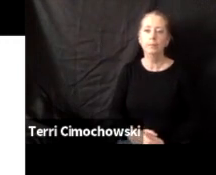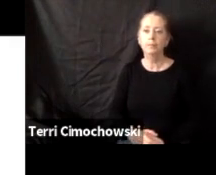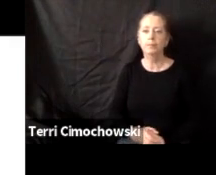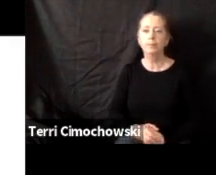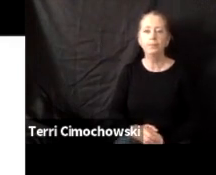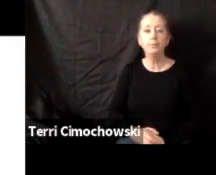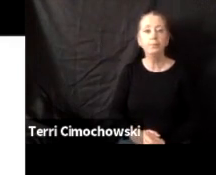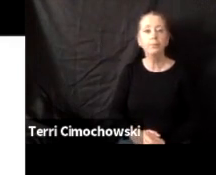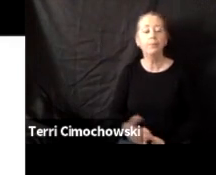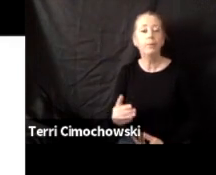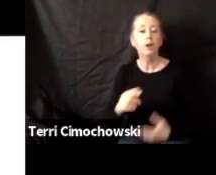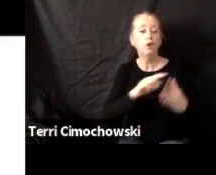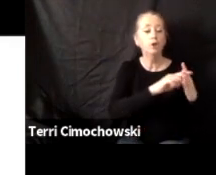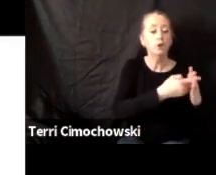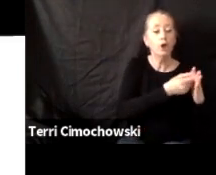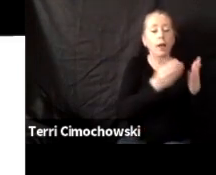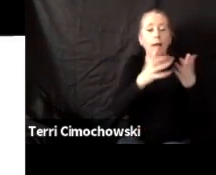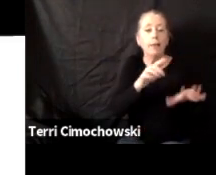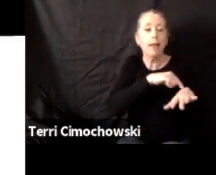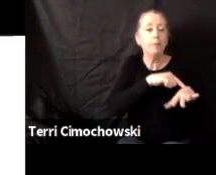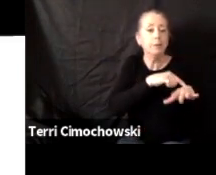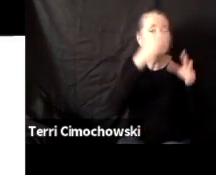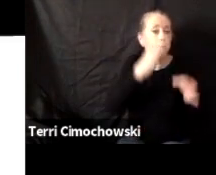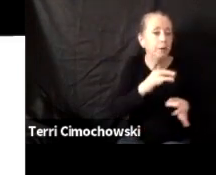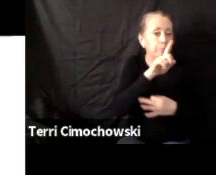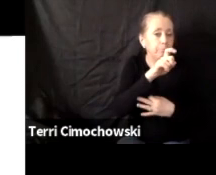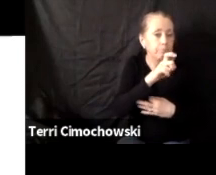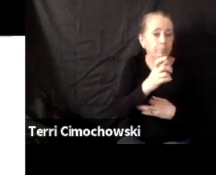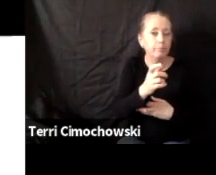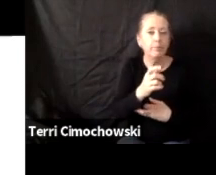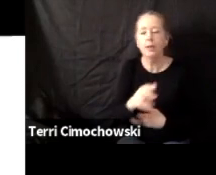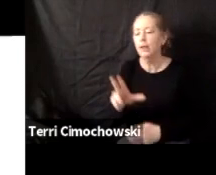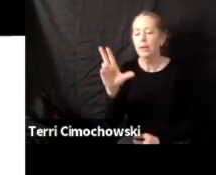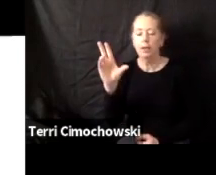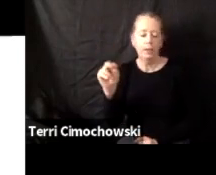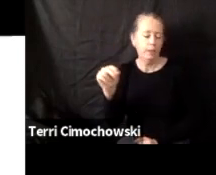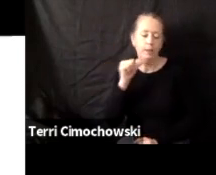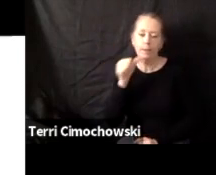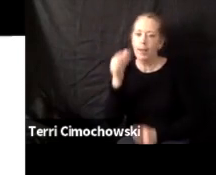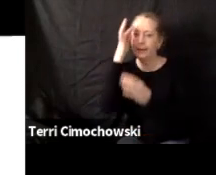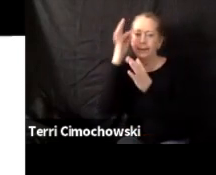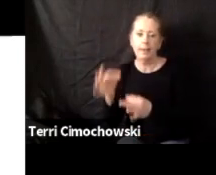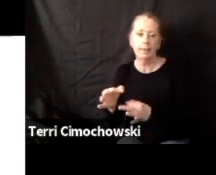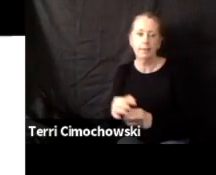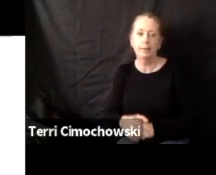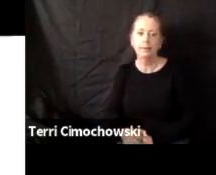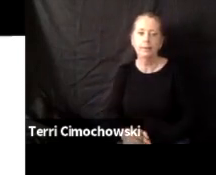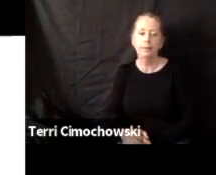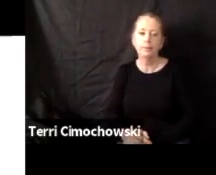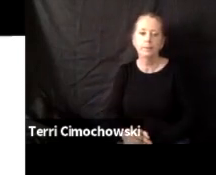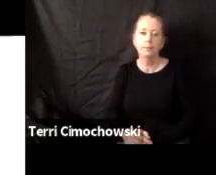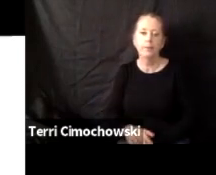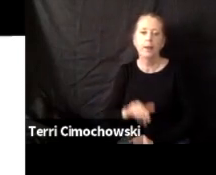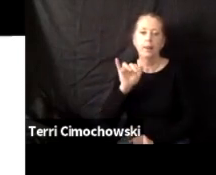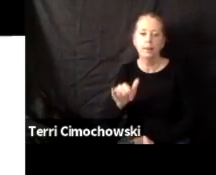Have start and end times been determined yet? They have not been determined at this time. That, I mean,